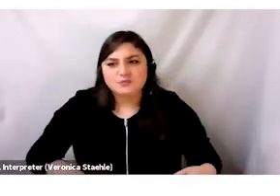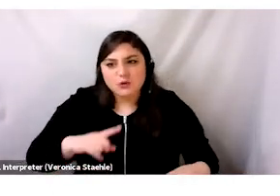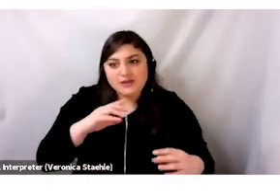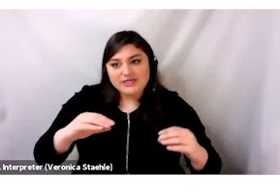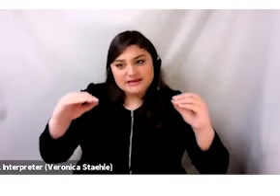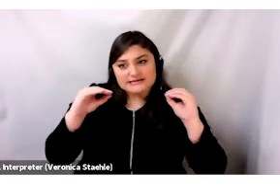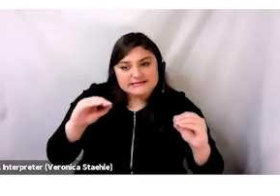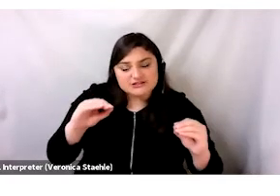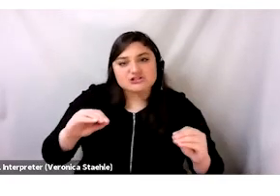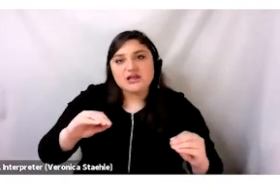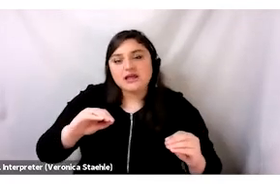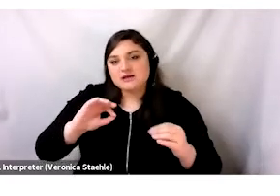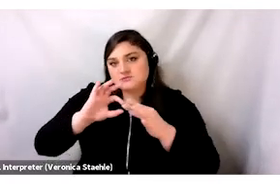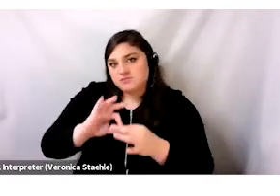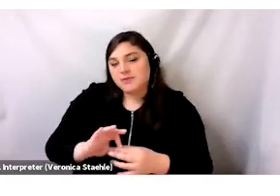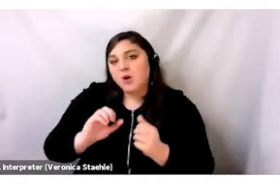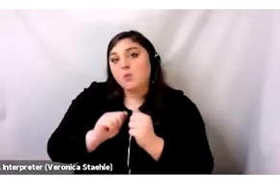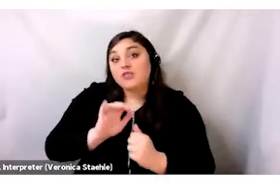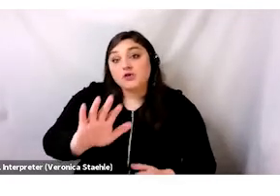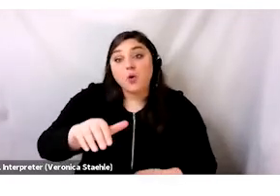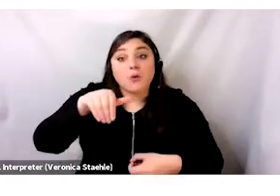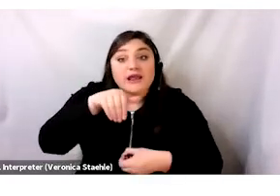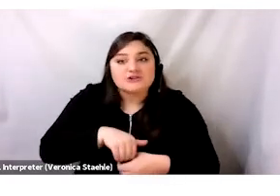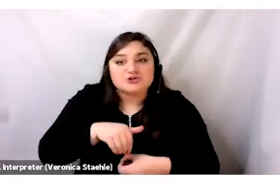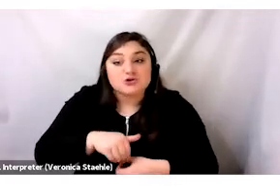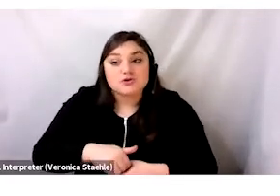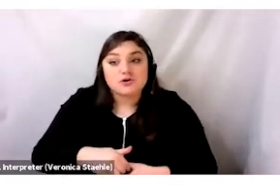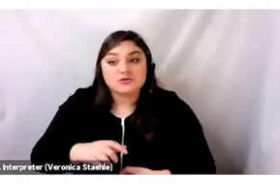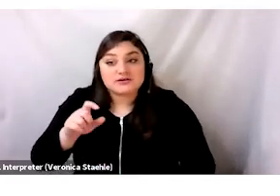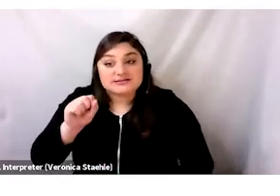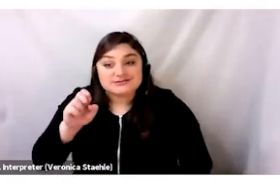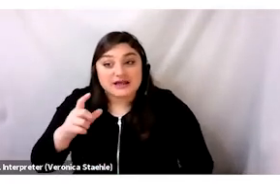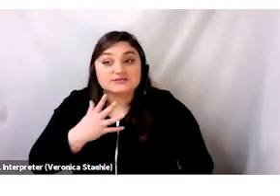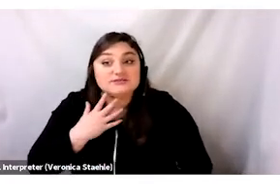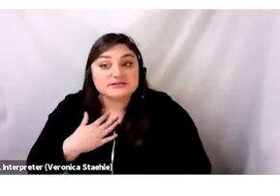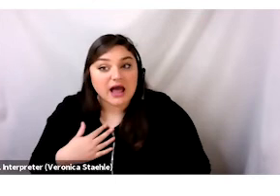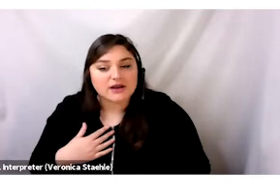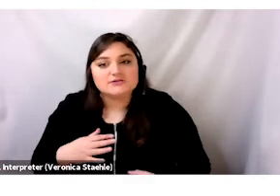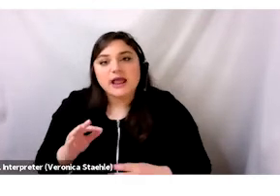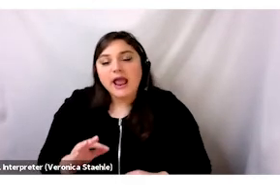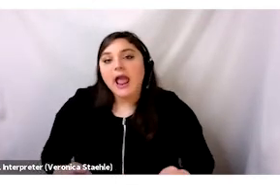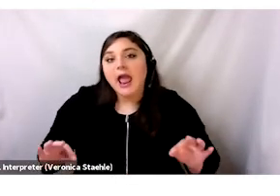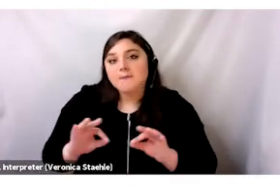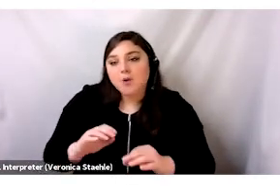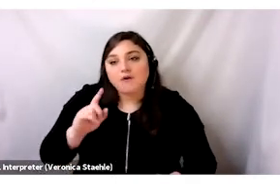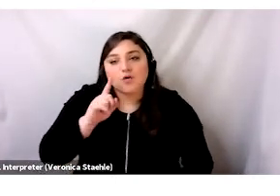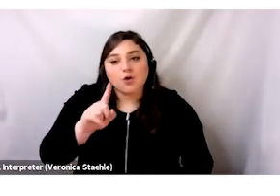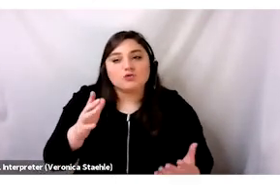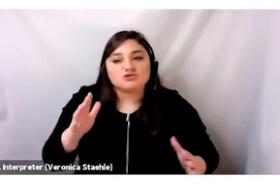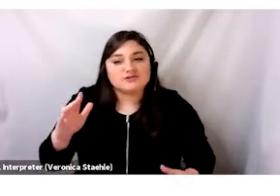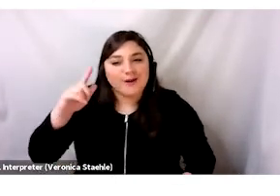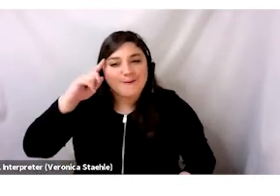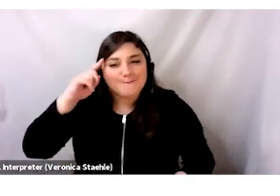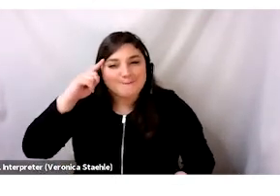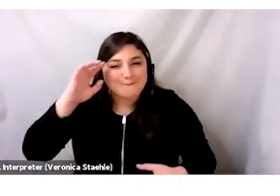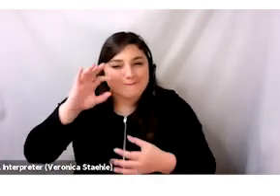to approach sexual desire in a way that is mindful so that it